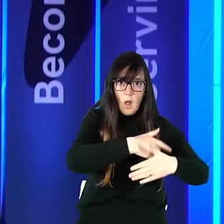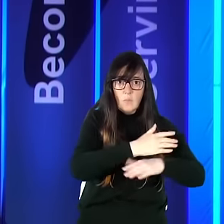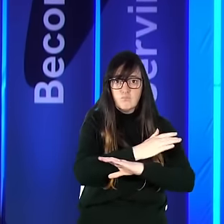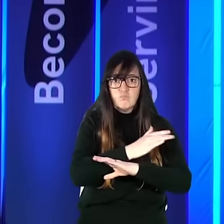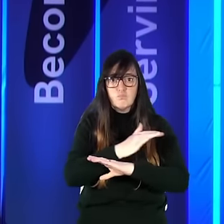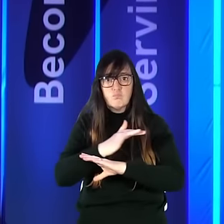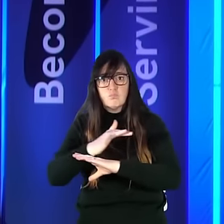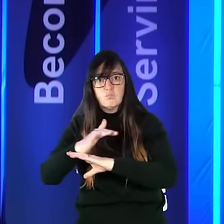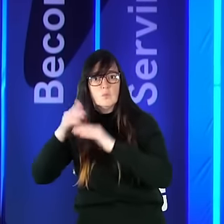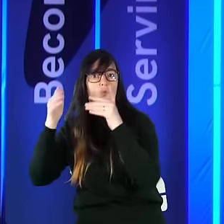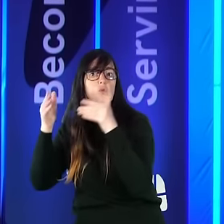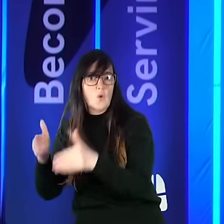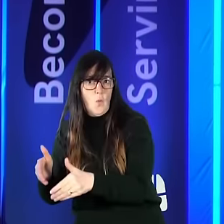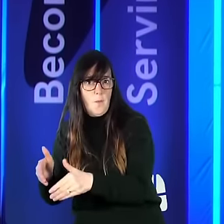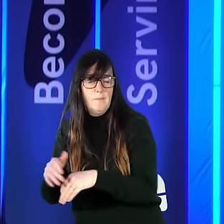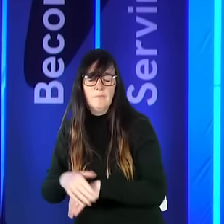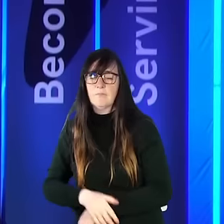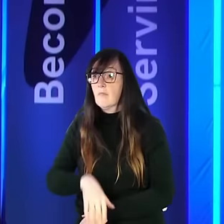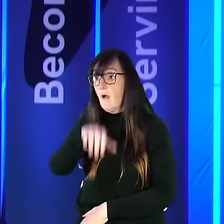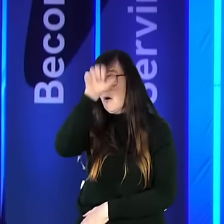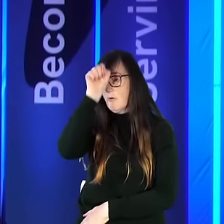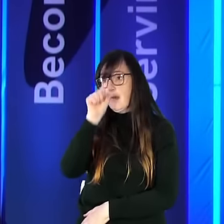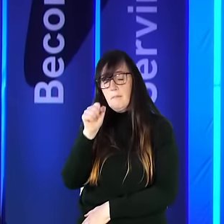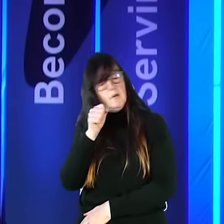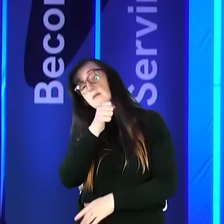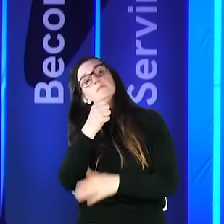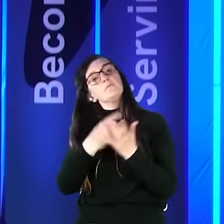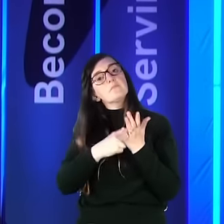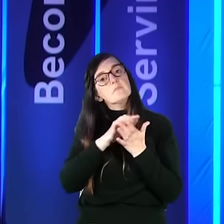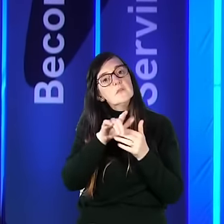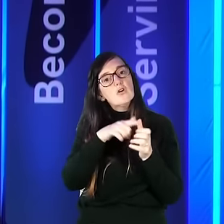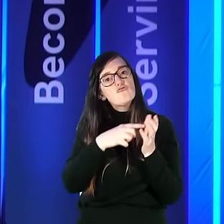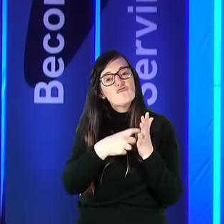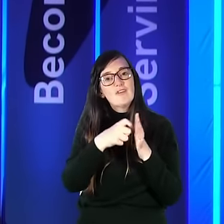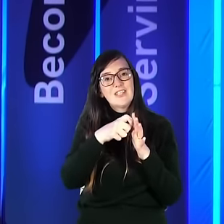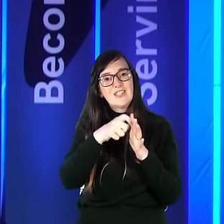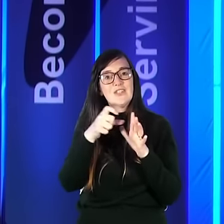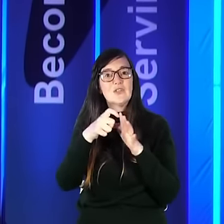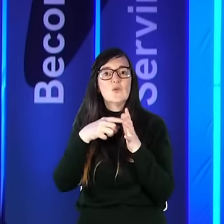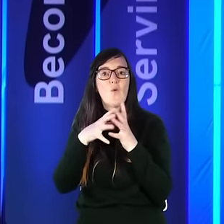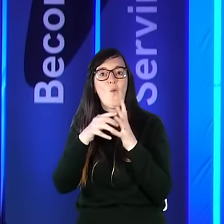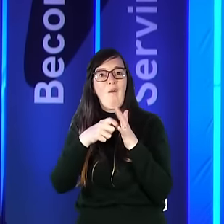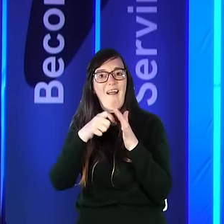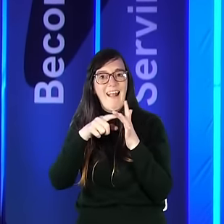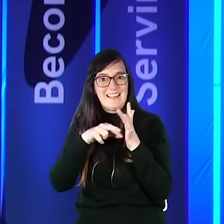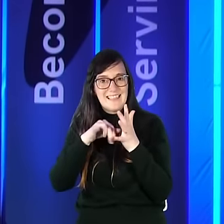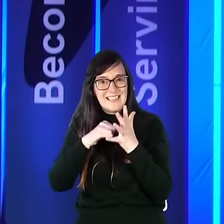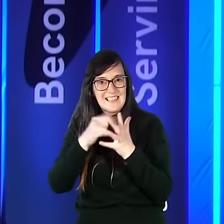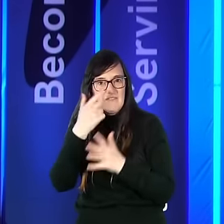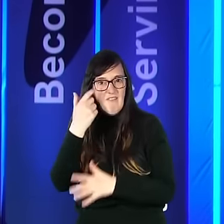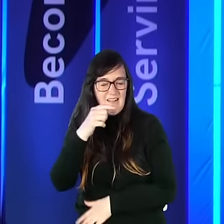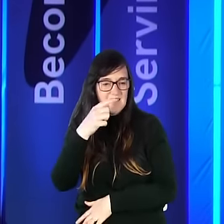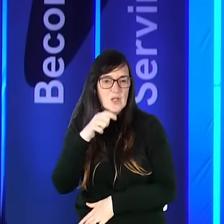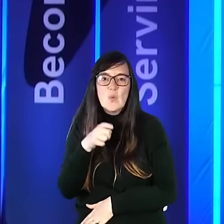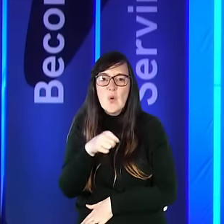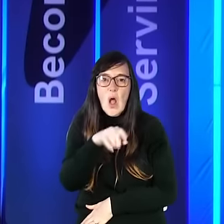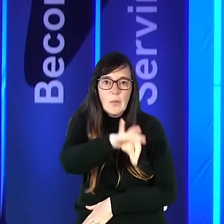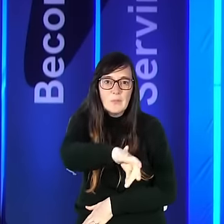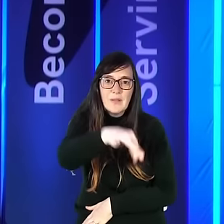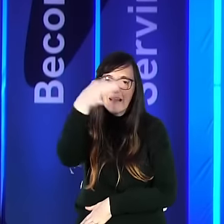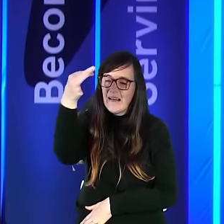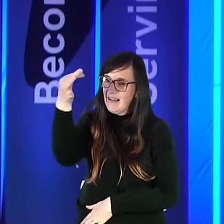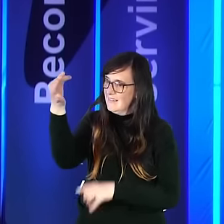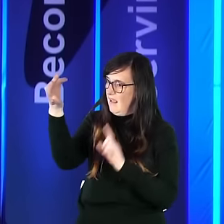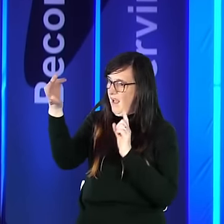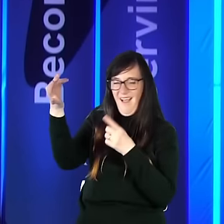I remember Richard Dawkins plucking a worm from the dirt on a Channel 4 science program and rejoicing over how much we